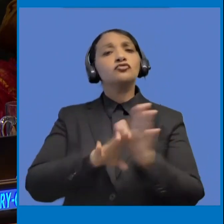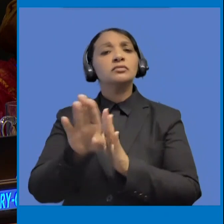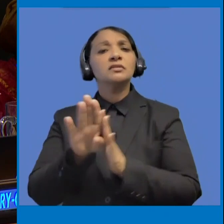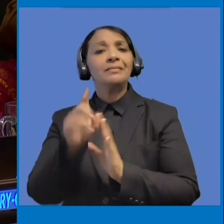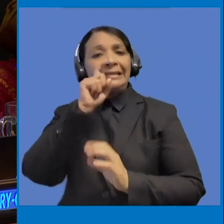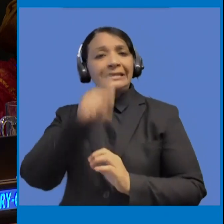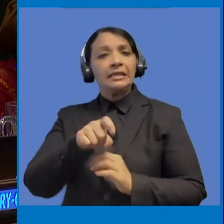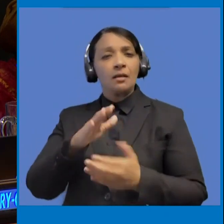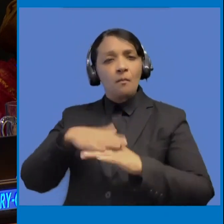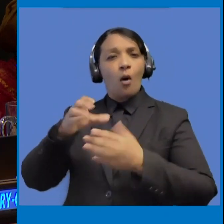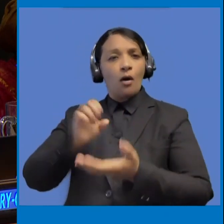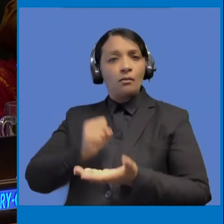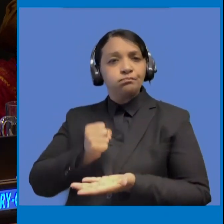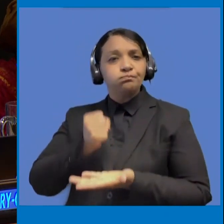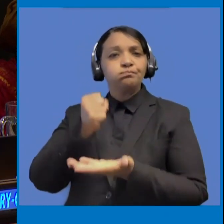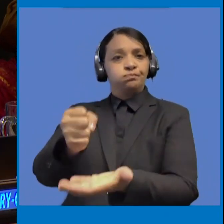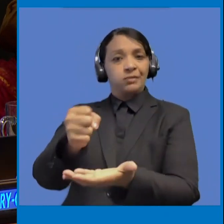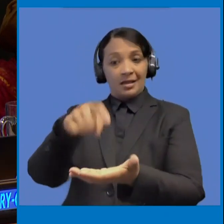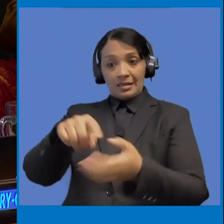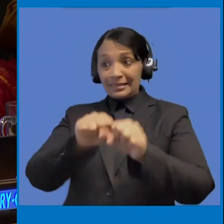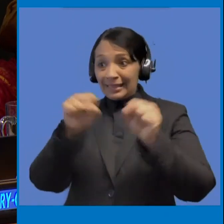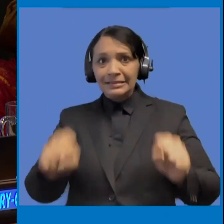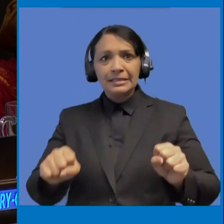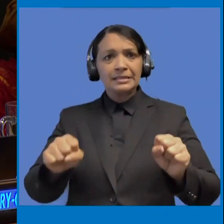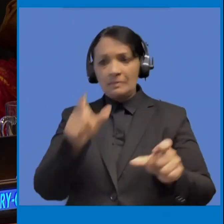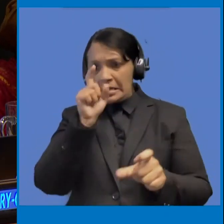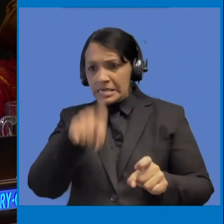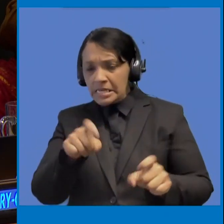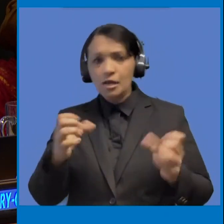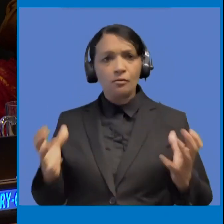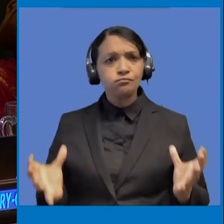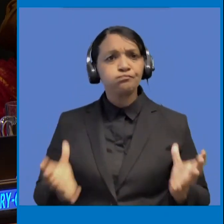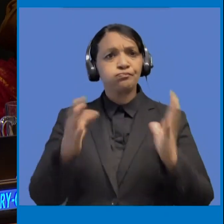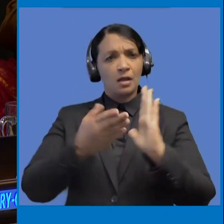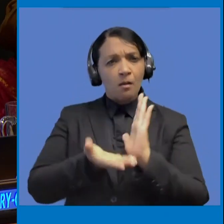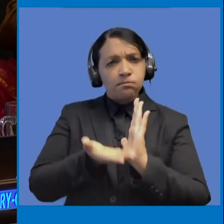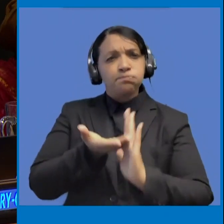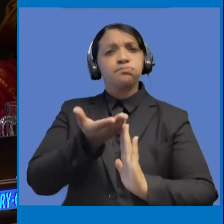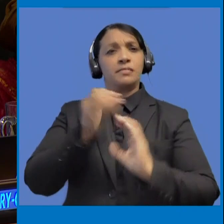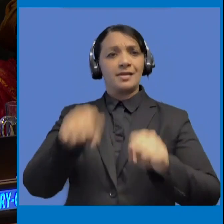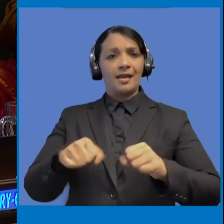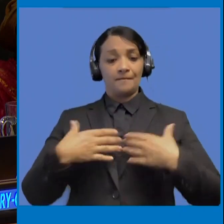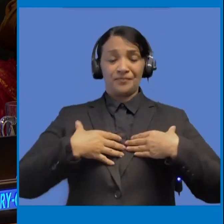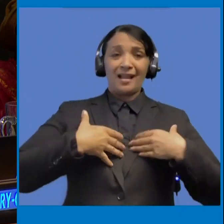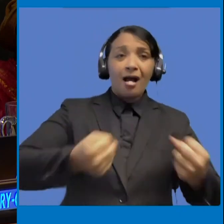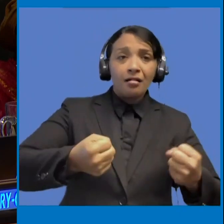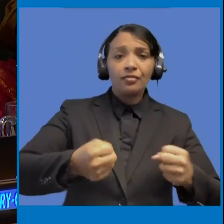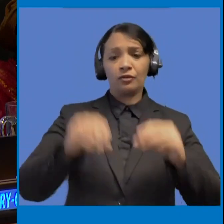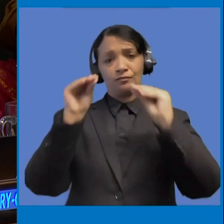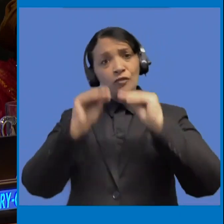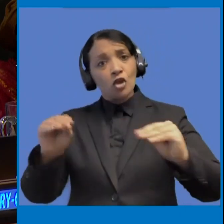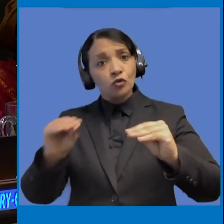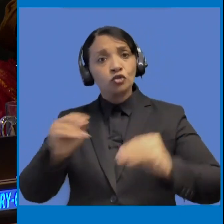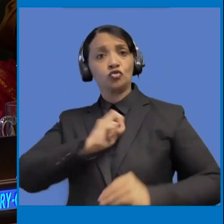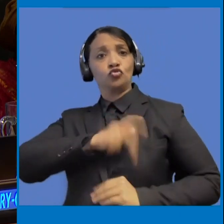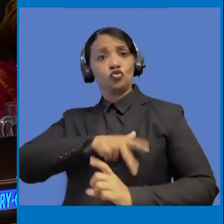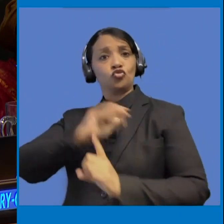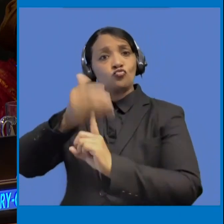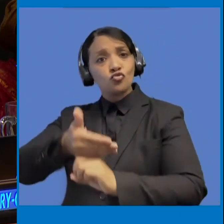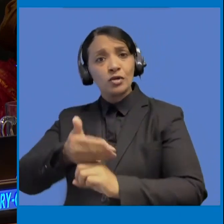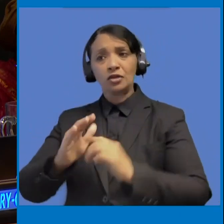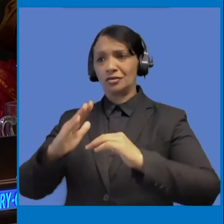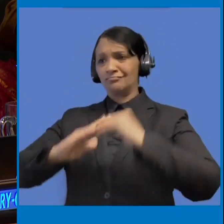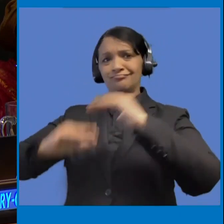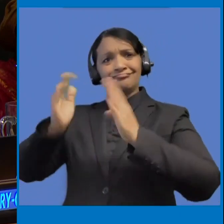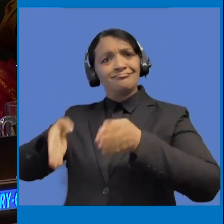scale in all the systems their people require, from health, education, and social protection to public infrastructures and the transition